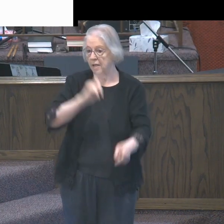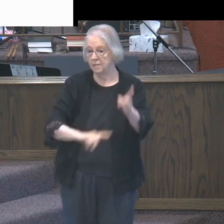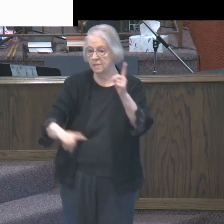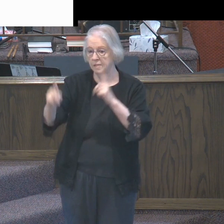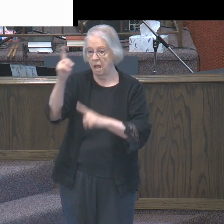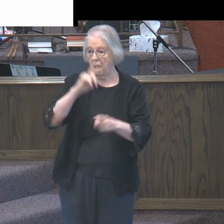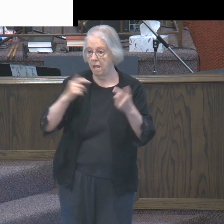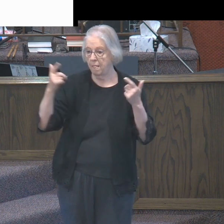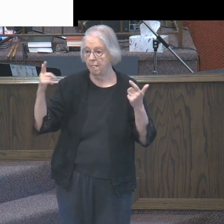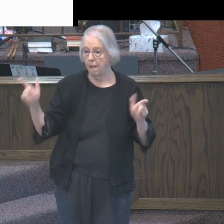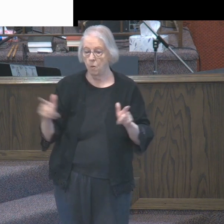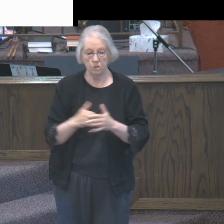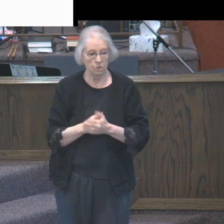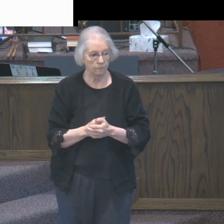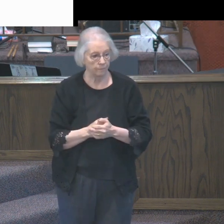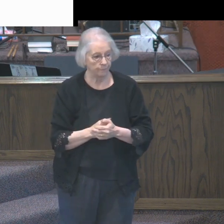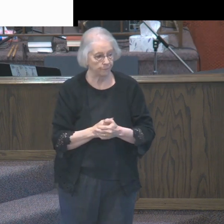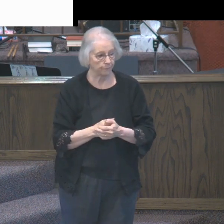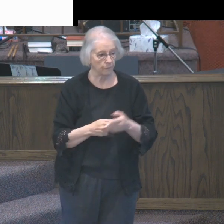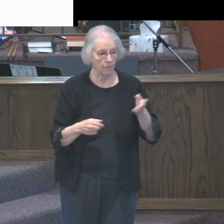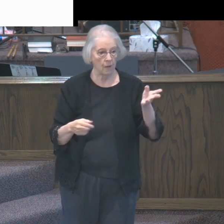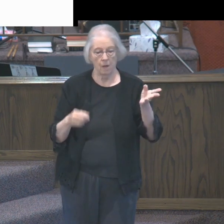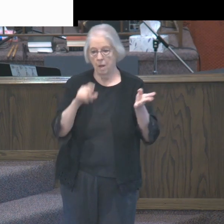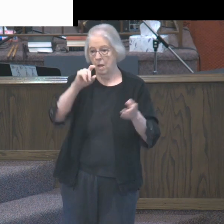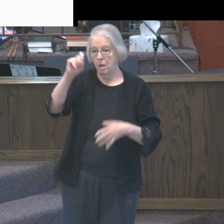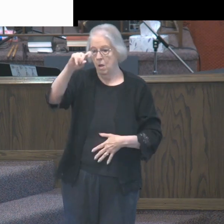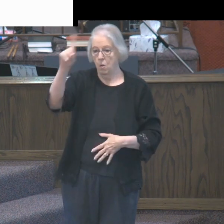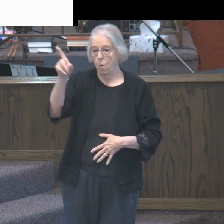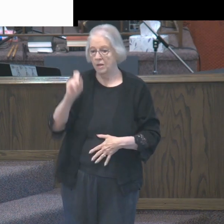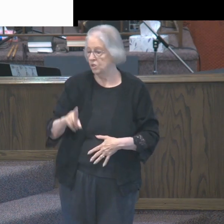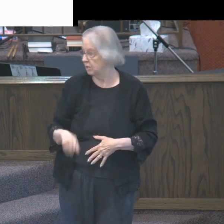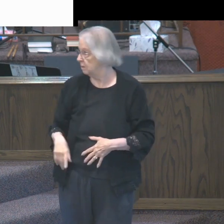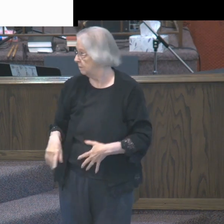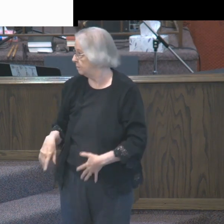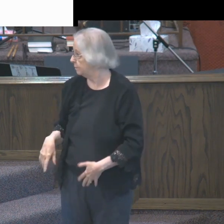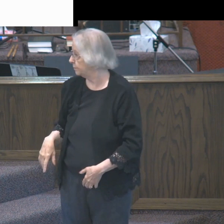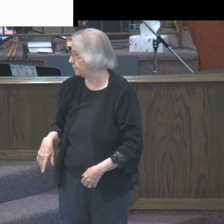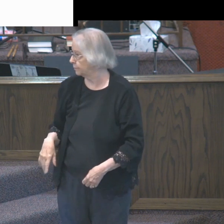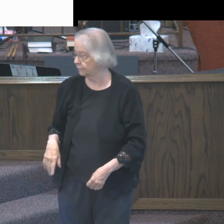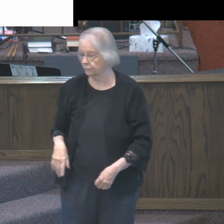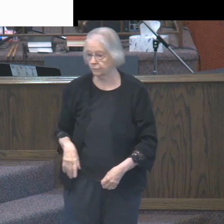Words like omniscient and omnipresent.